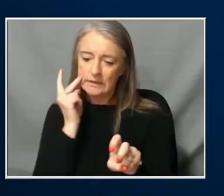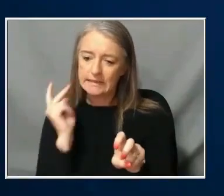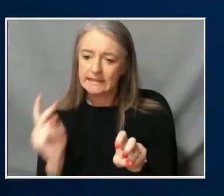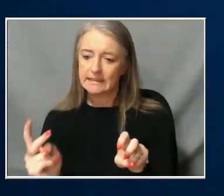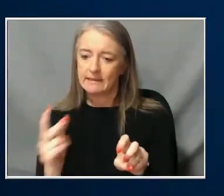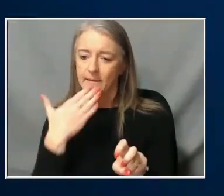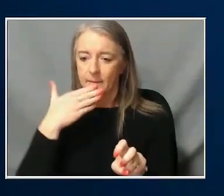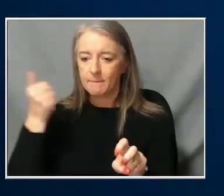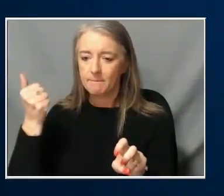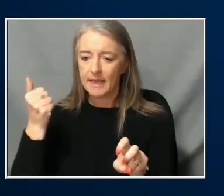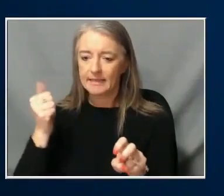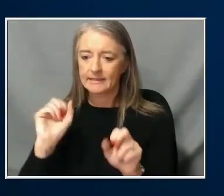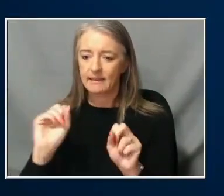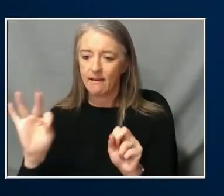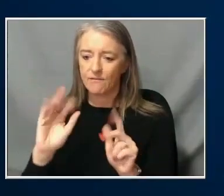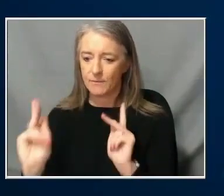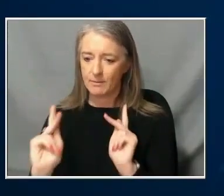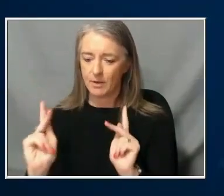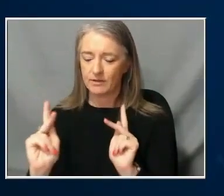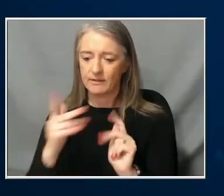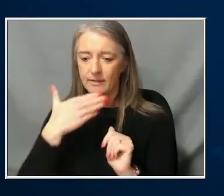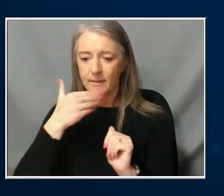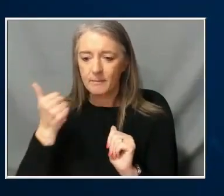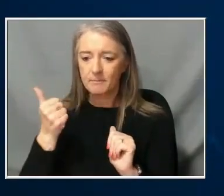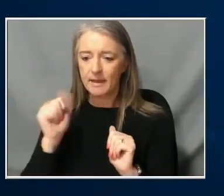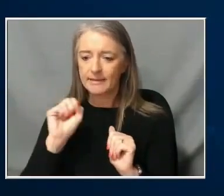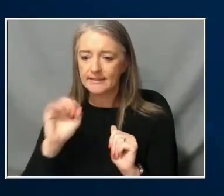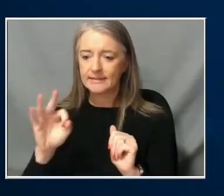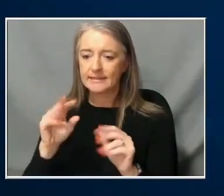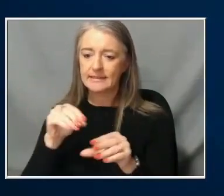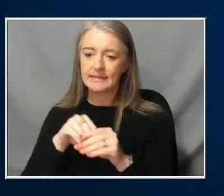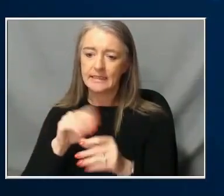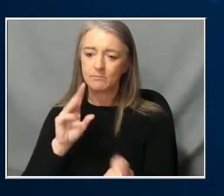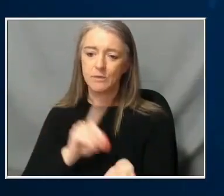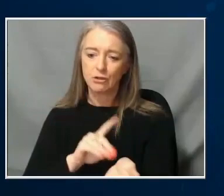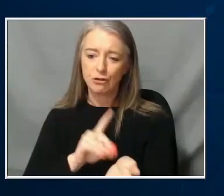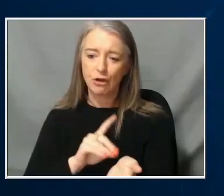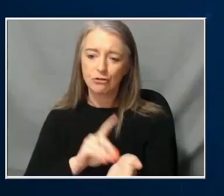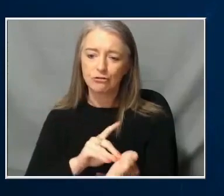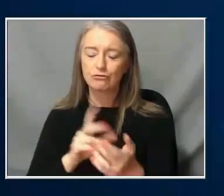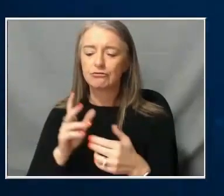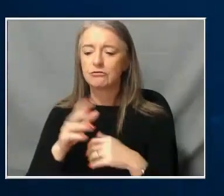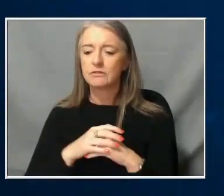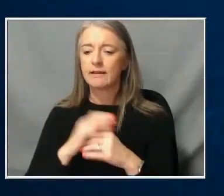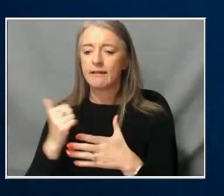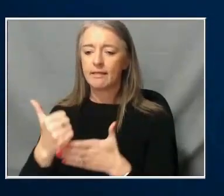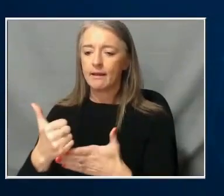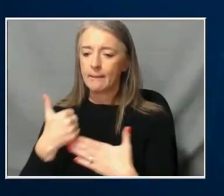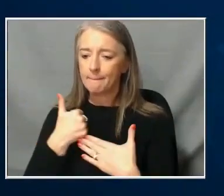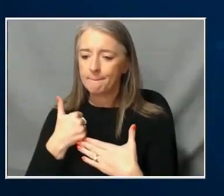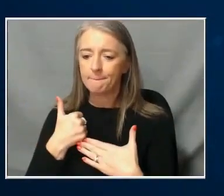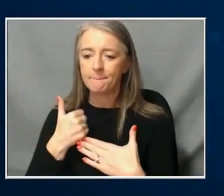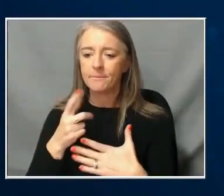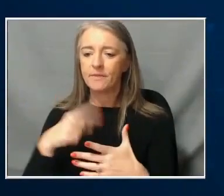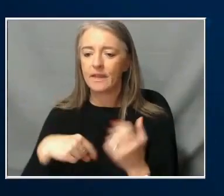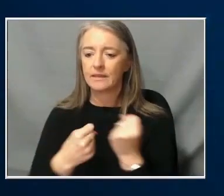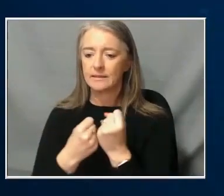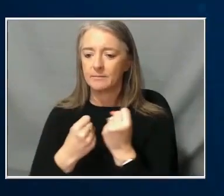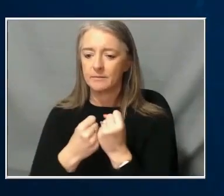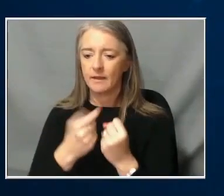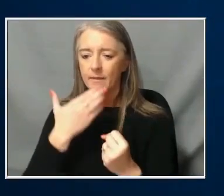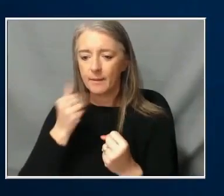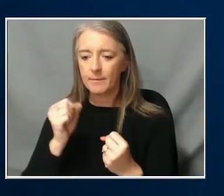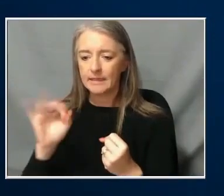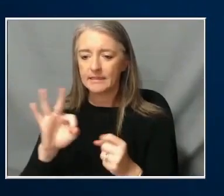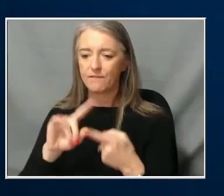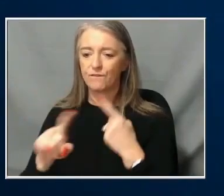the best of people, the best in my doctors, that, you know, they're there to help and they were there for me, the best of